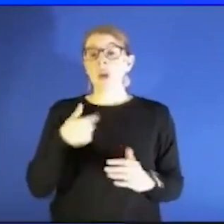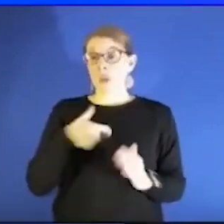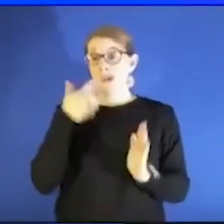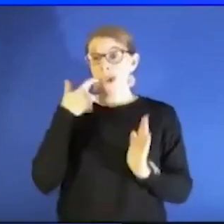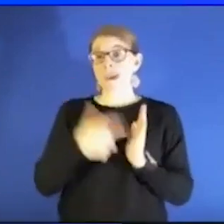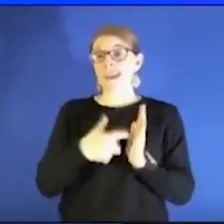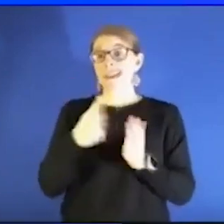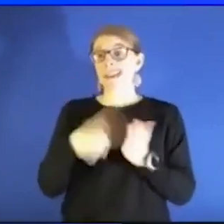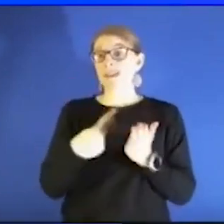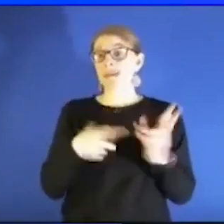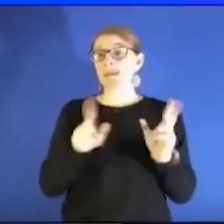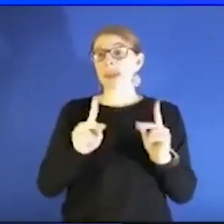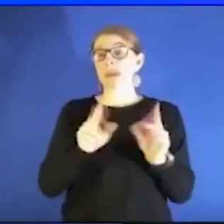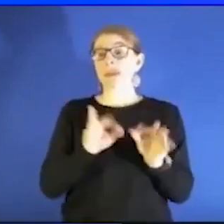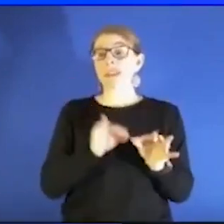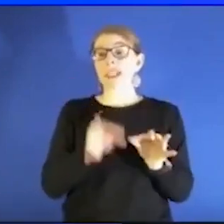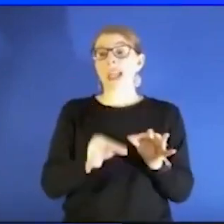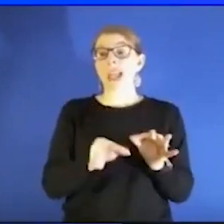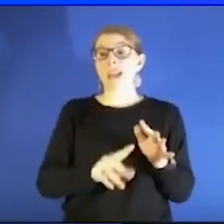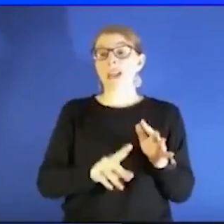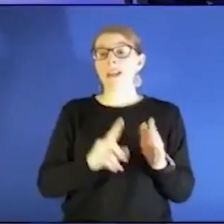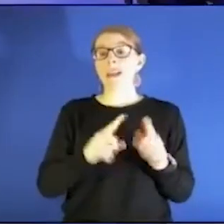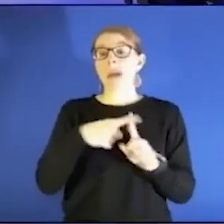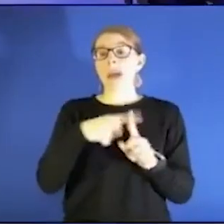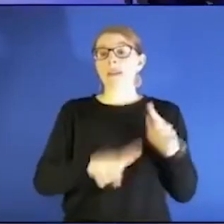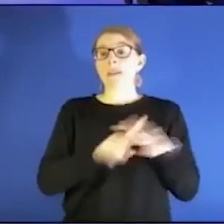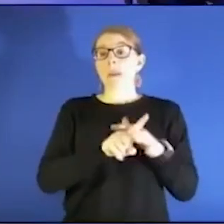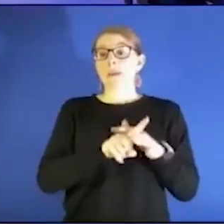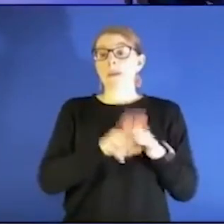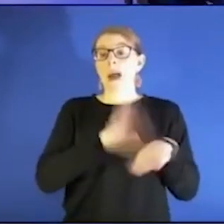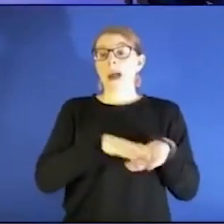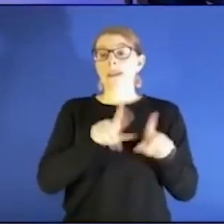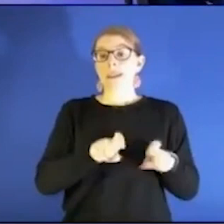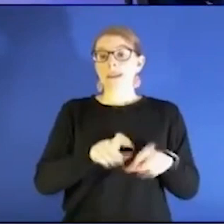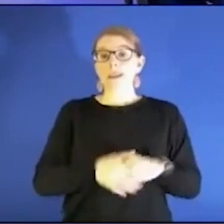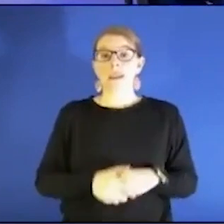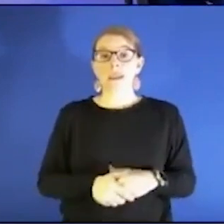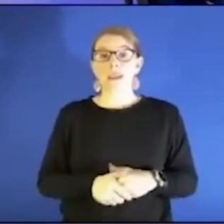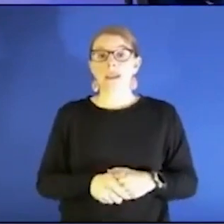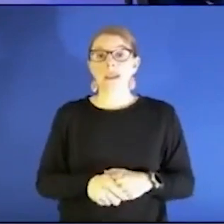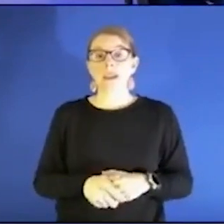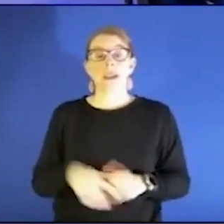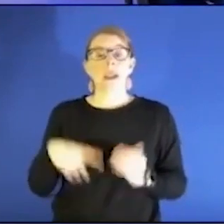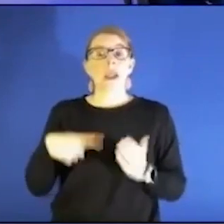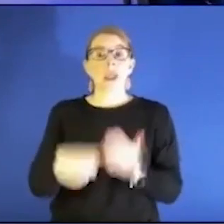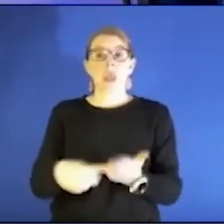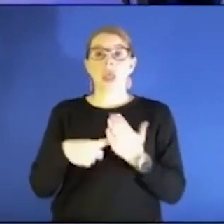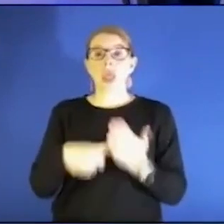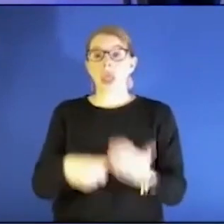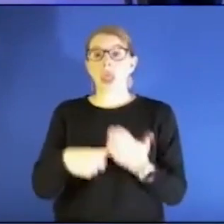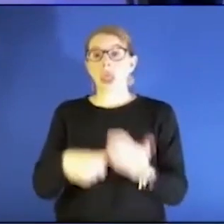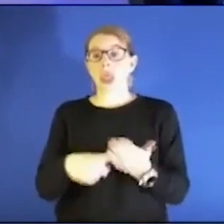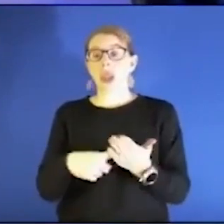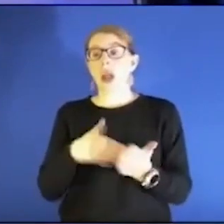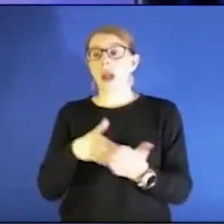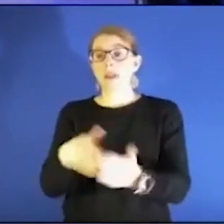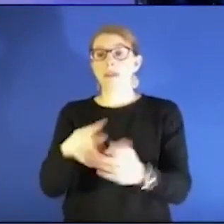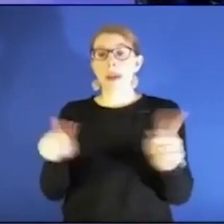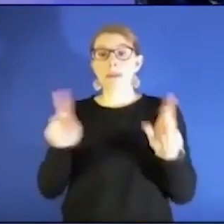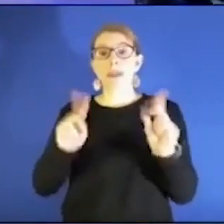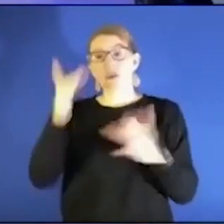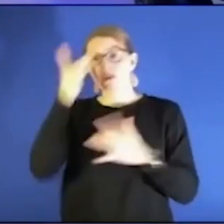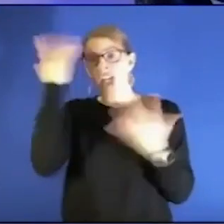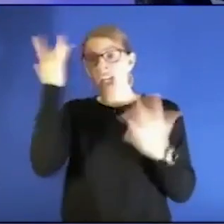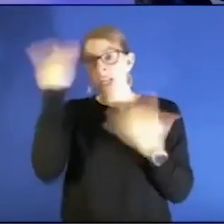have delayed positivity on their test. I think we always need to go over this. We've been doing this for 2 years, but people forget. So good reminder. Melody